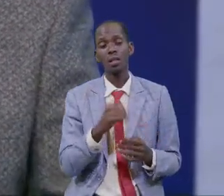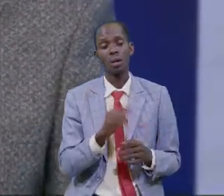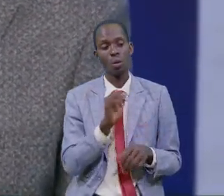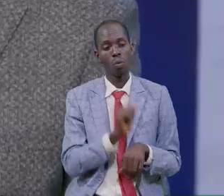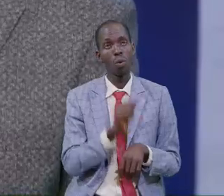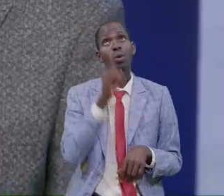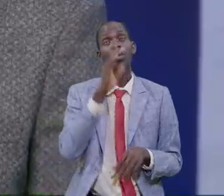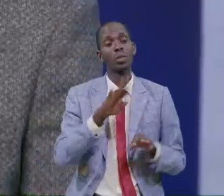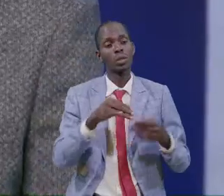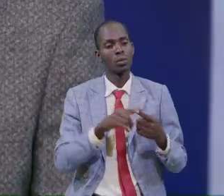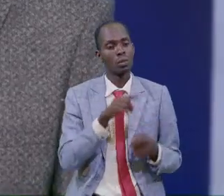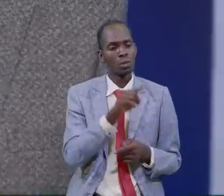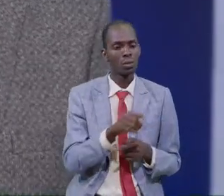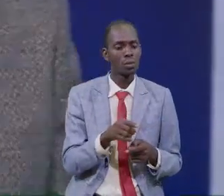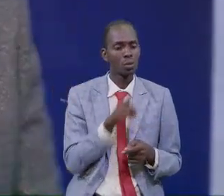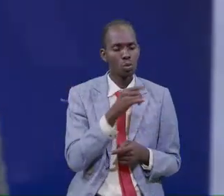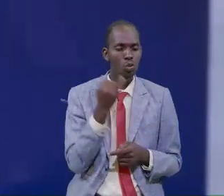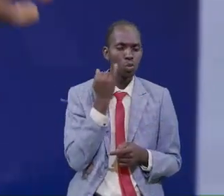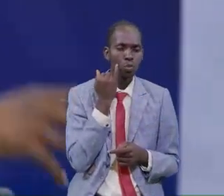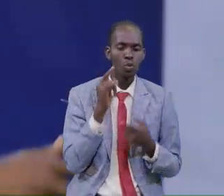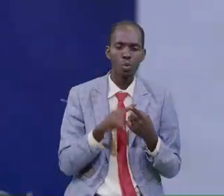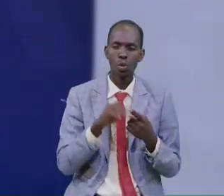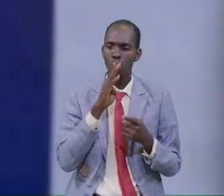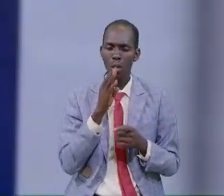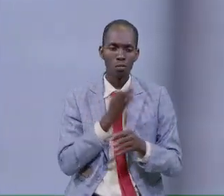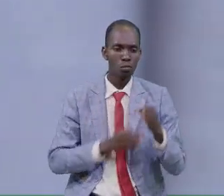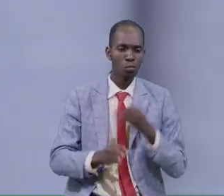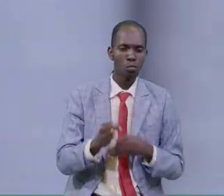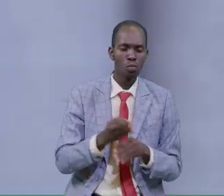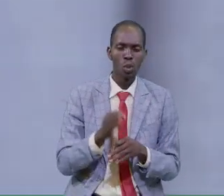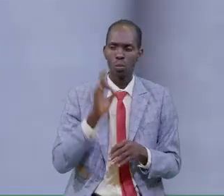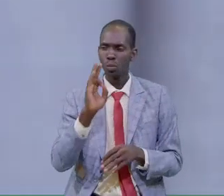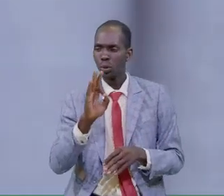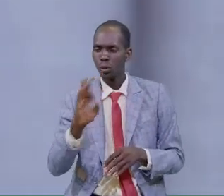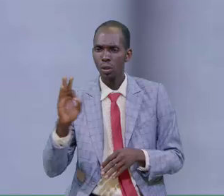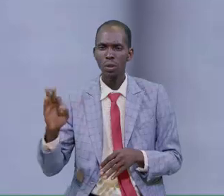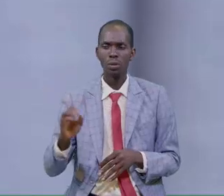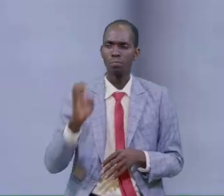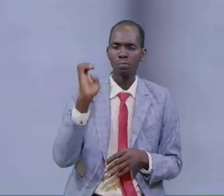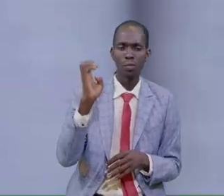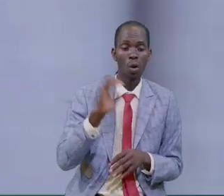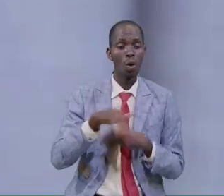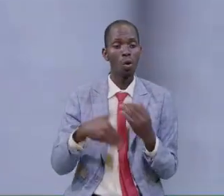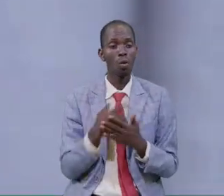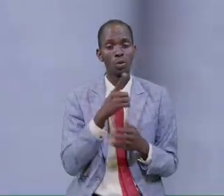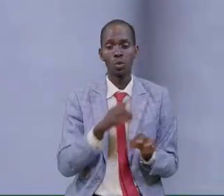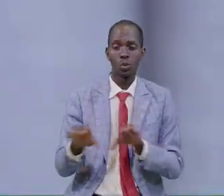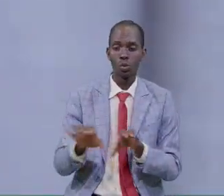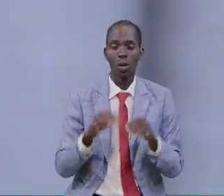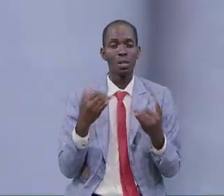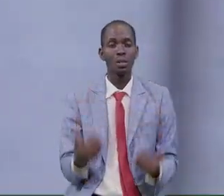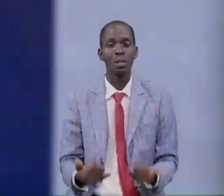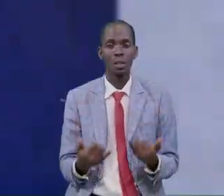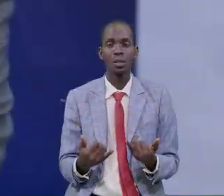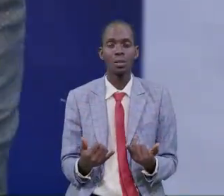Instead of preaching the gospel, evangelizing this and that, all they can do now at their table, all